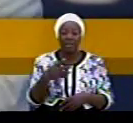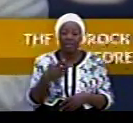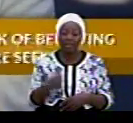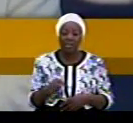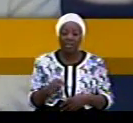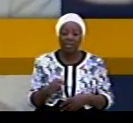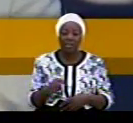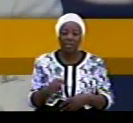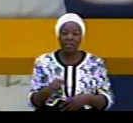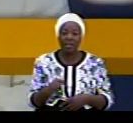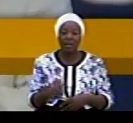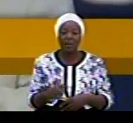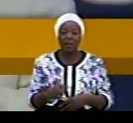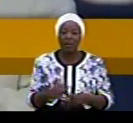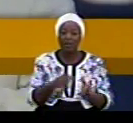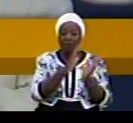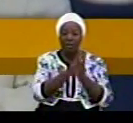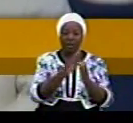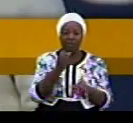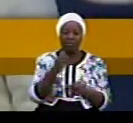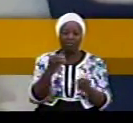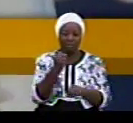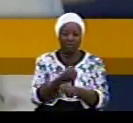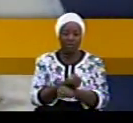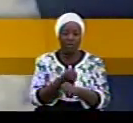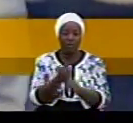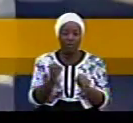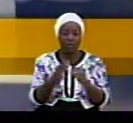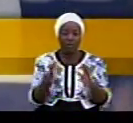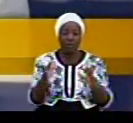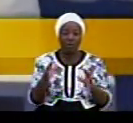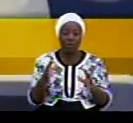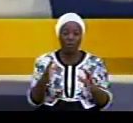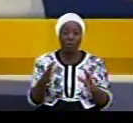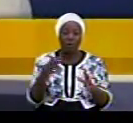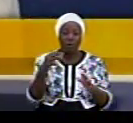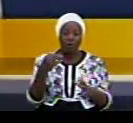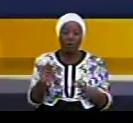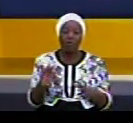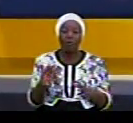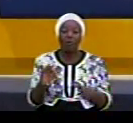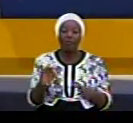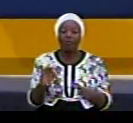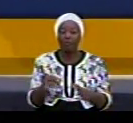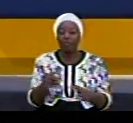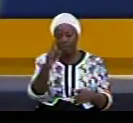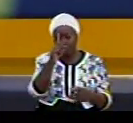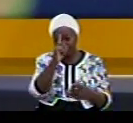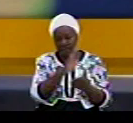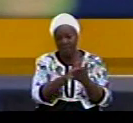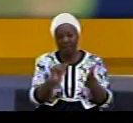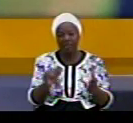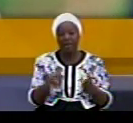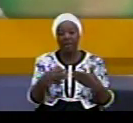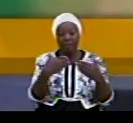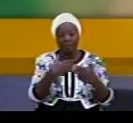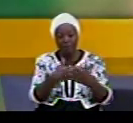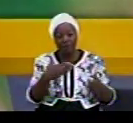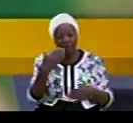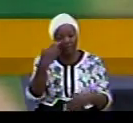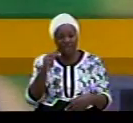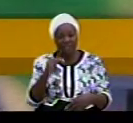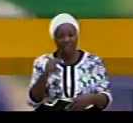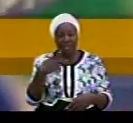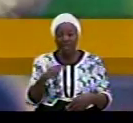believing before seeing. The bedrock, the solid ground, the